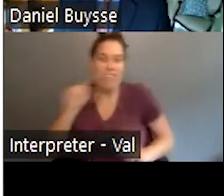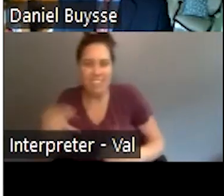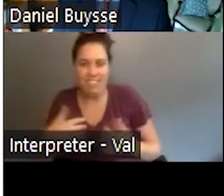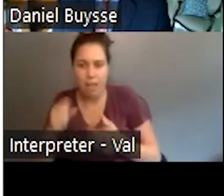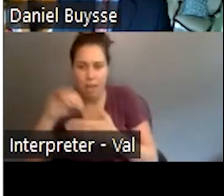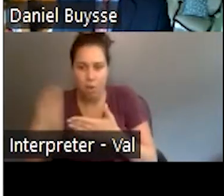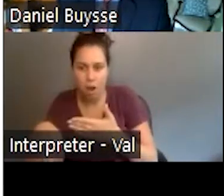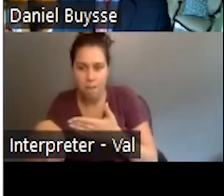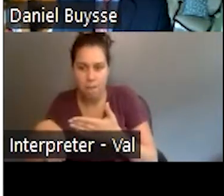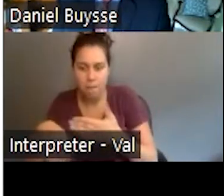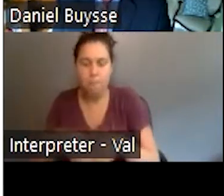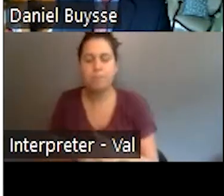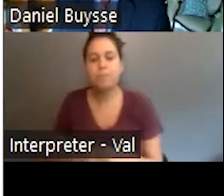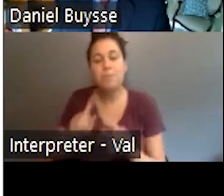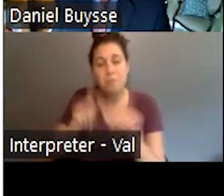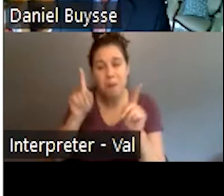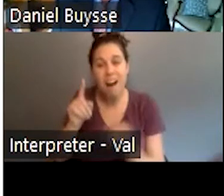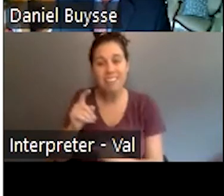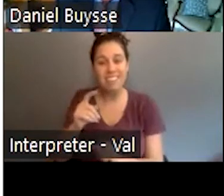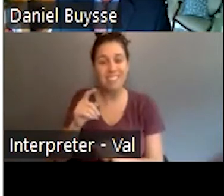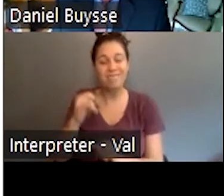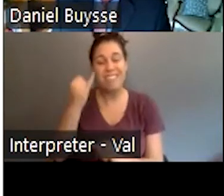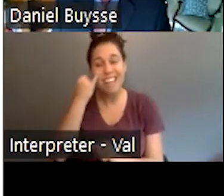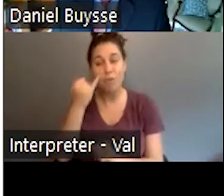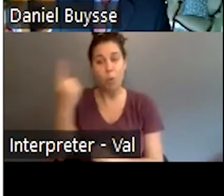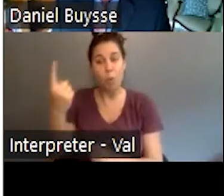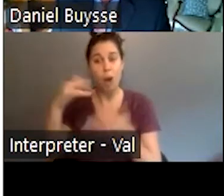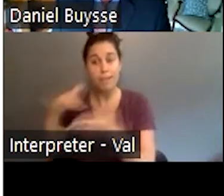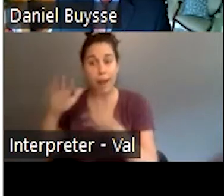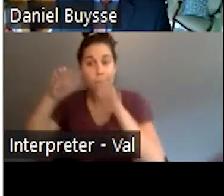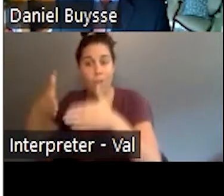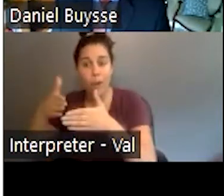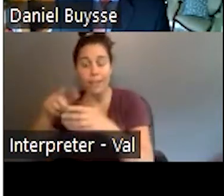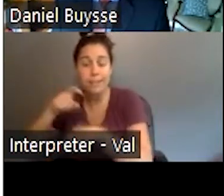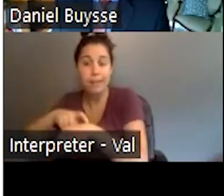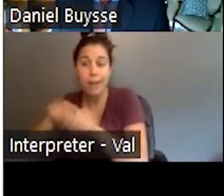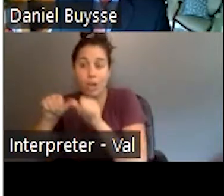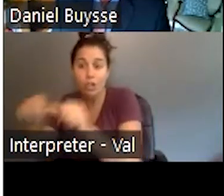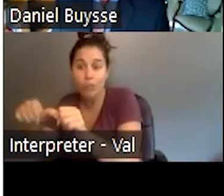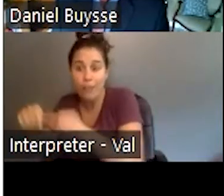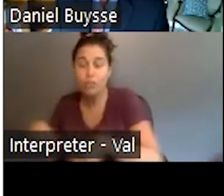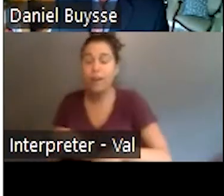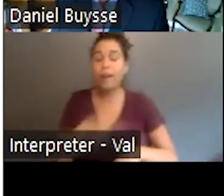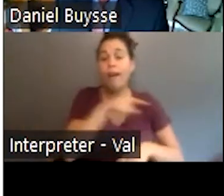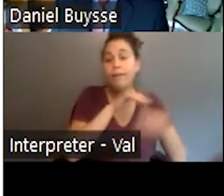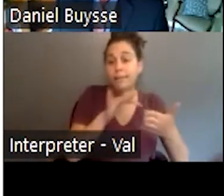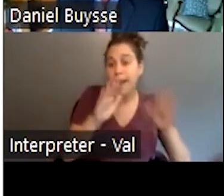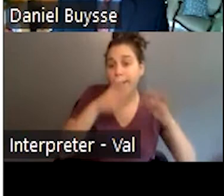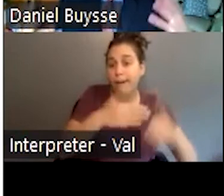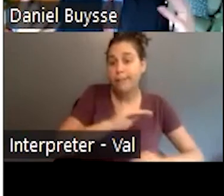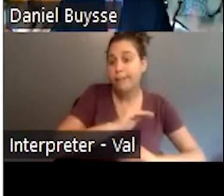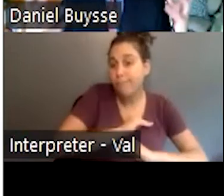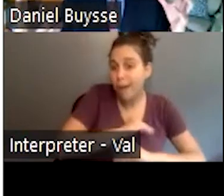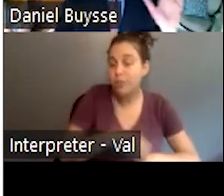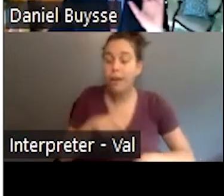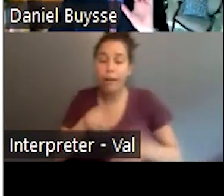only if one study looks at duration, another study looks at satisfaction, another one looks at timing, we're